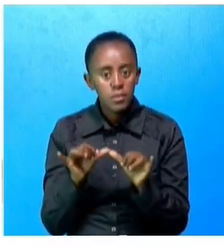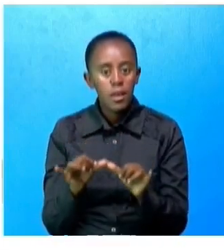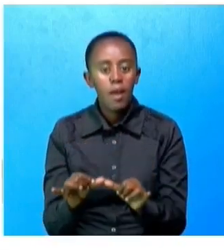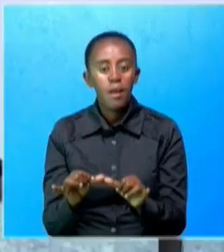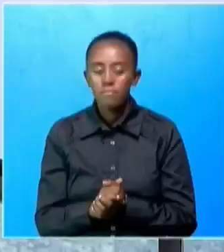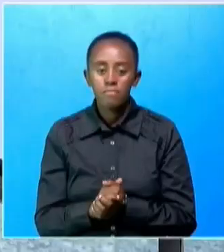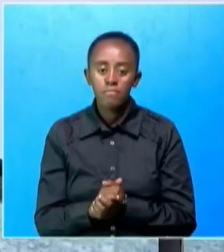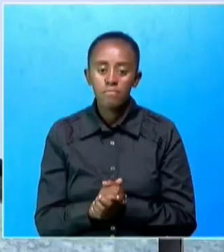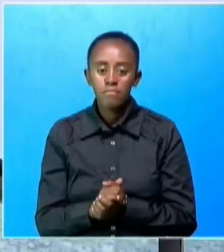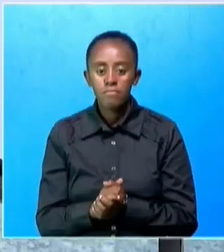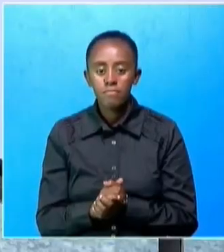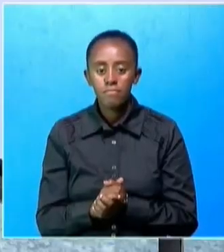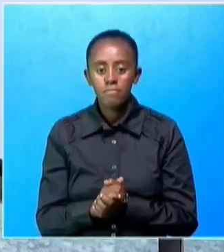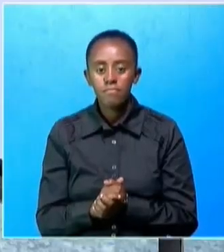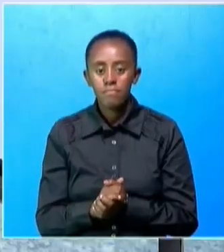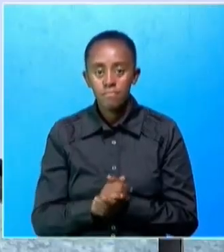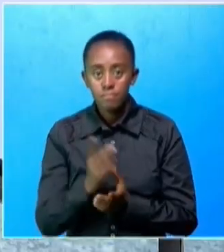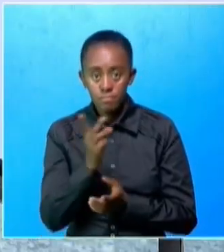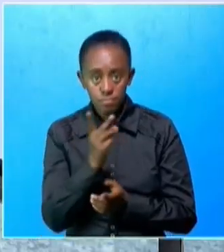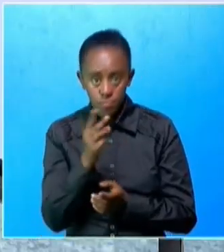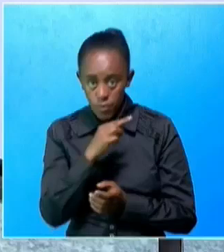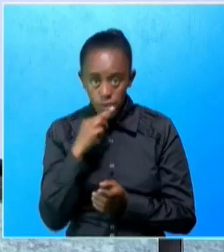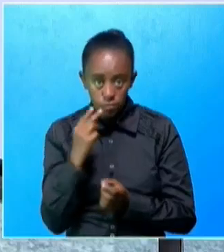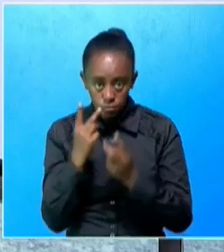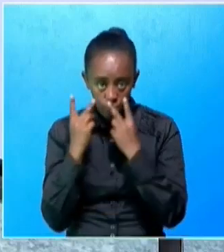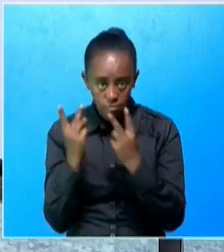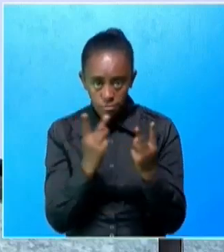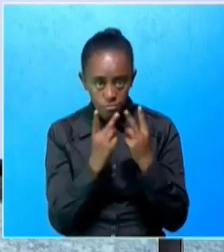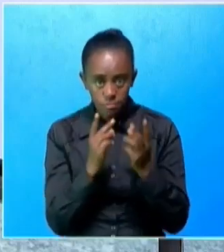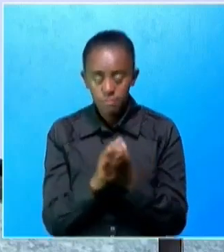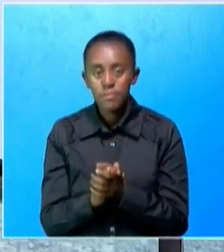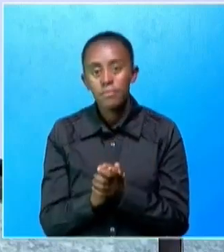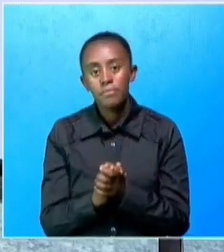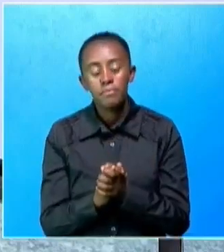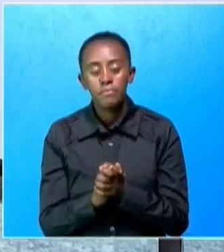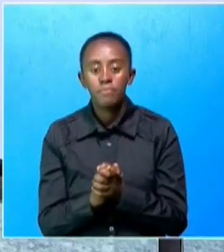Good. Look at these two words. Right? Pair of words.